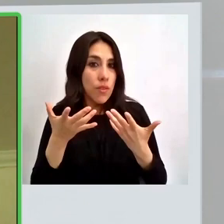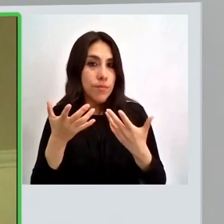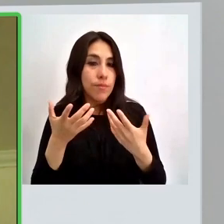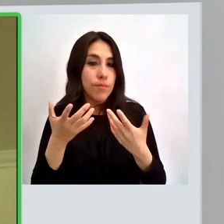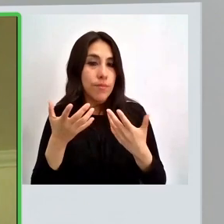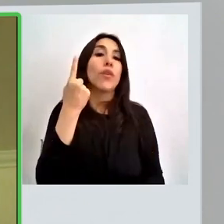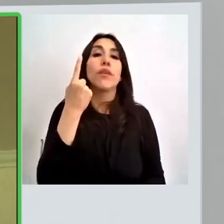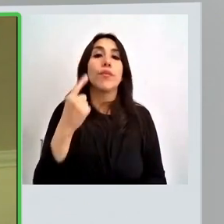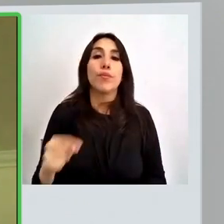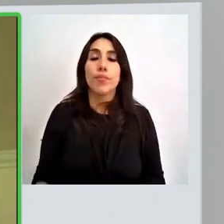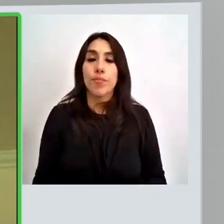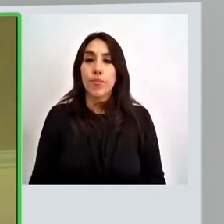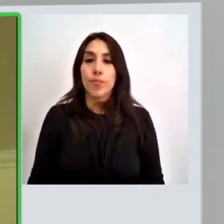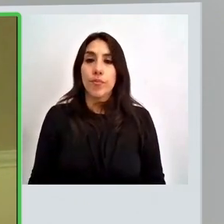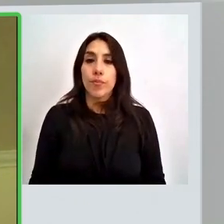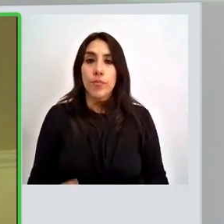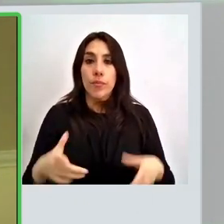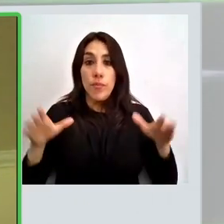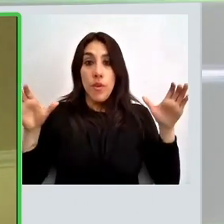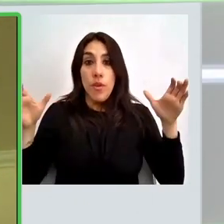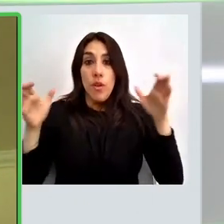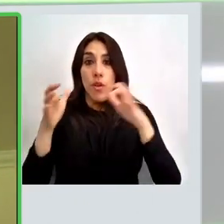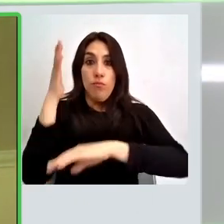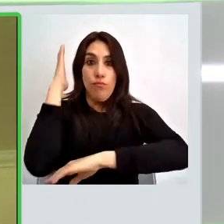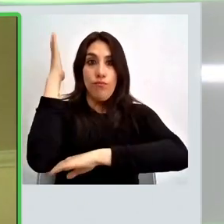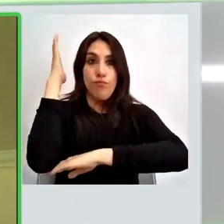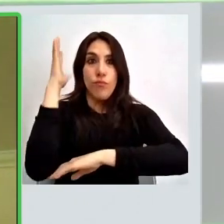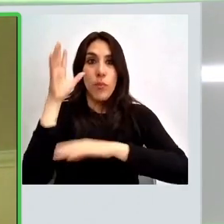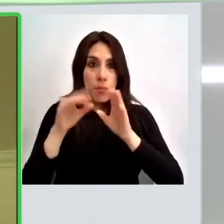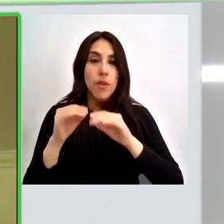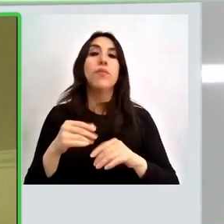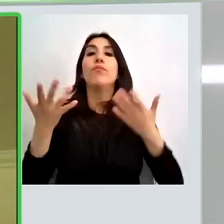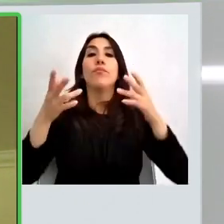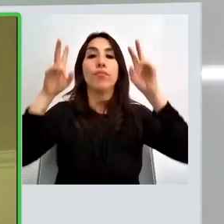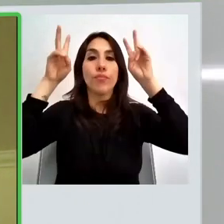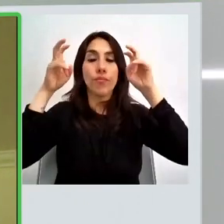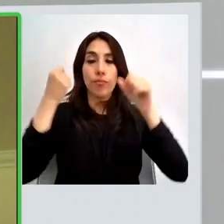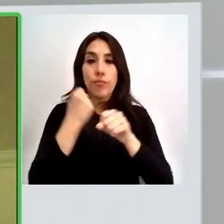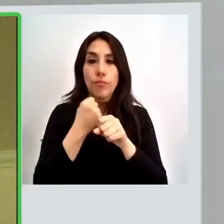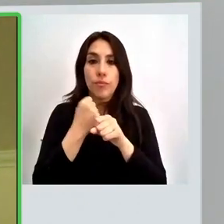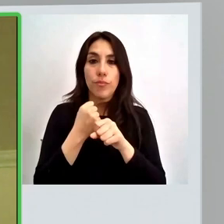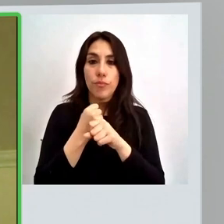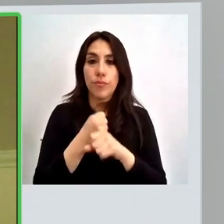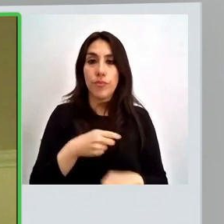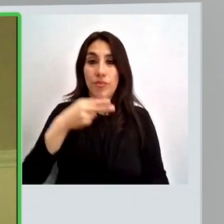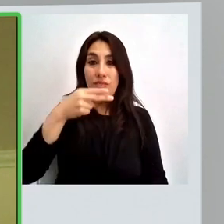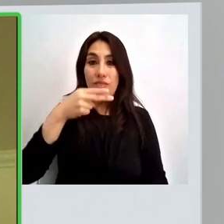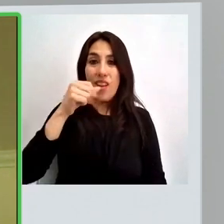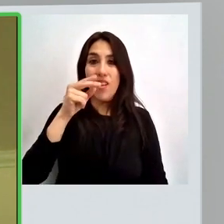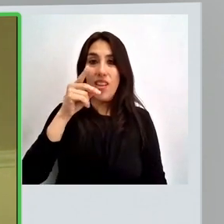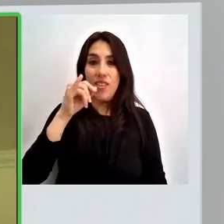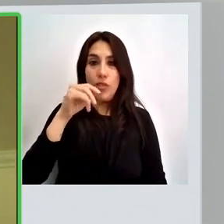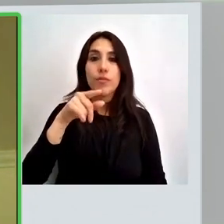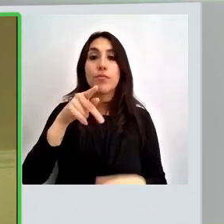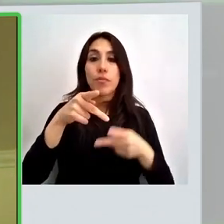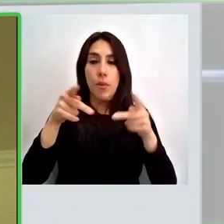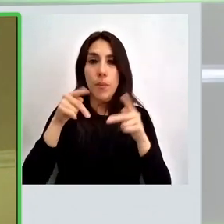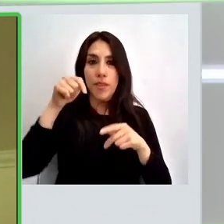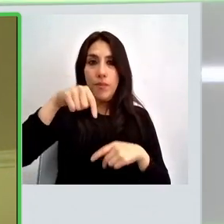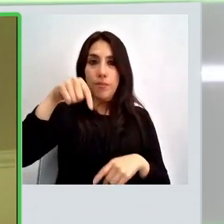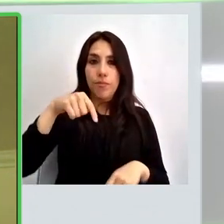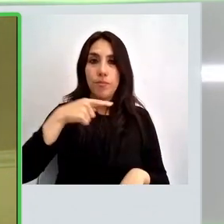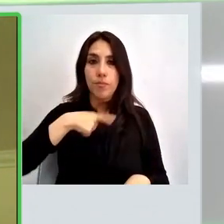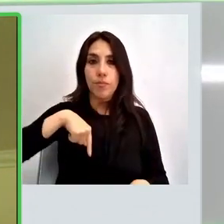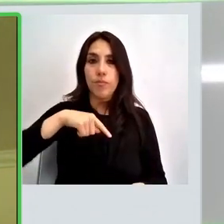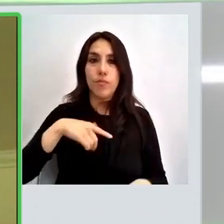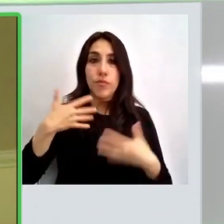annually since 2016, three times in Washington, D.C., once in Paris,